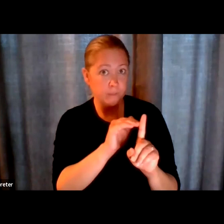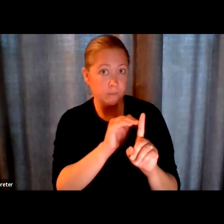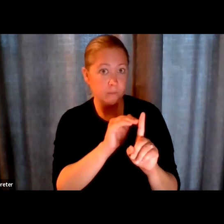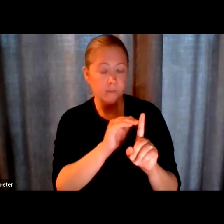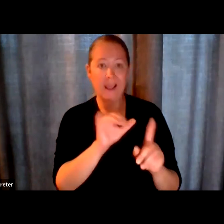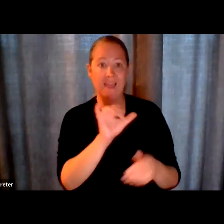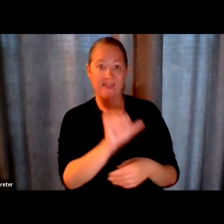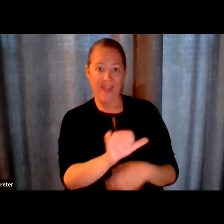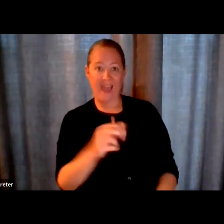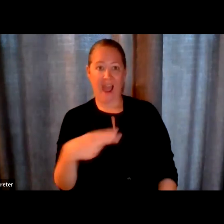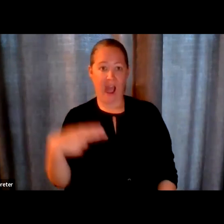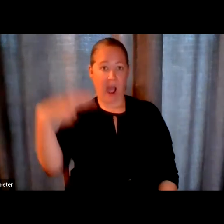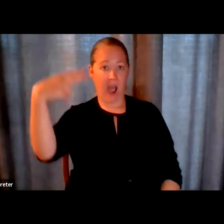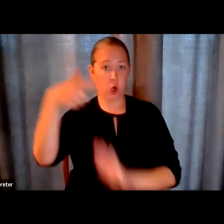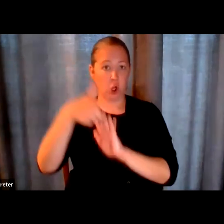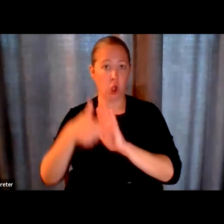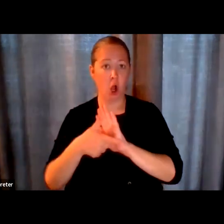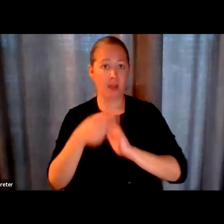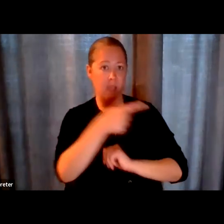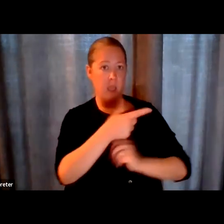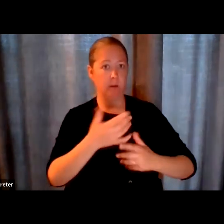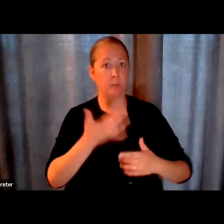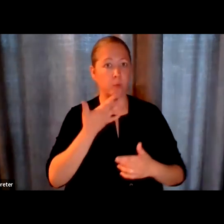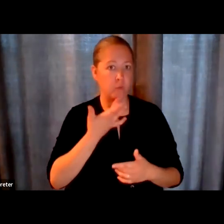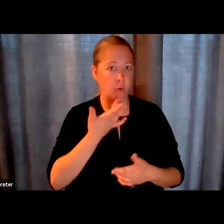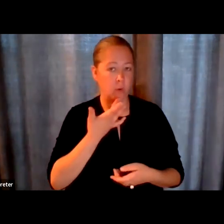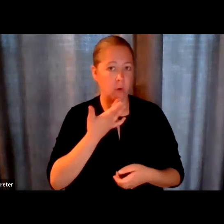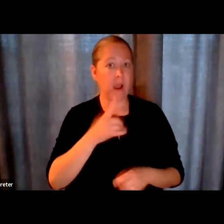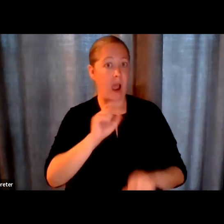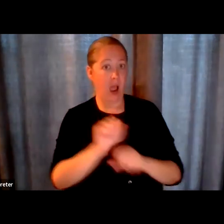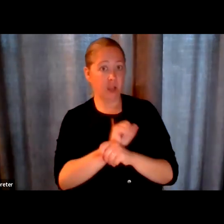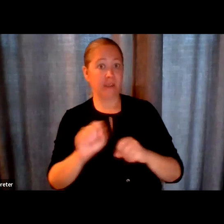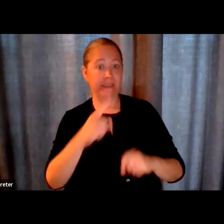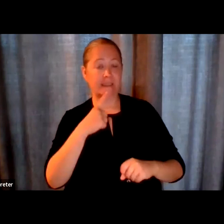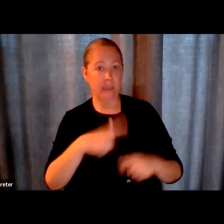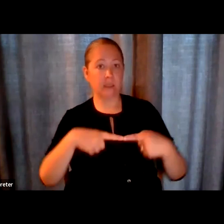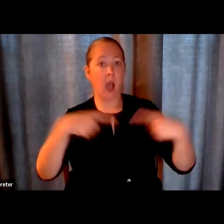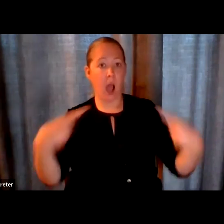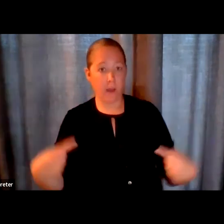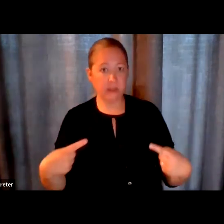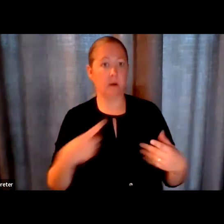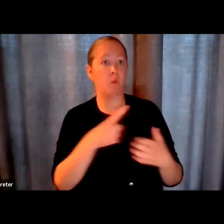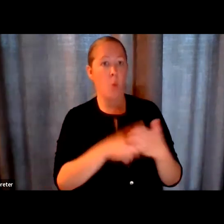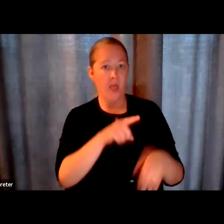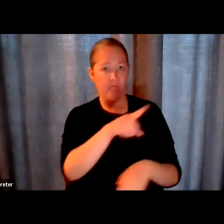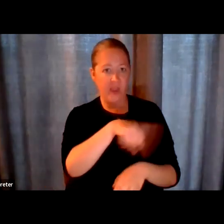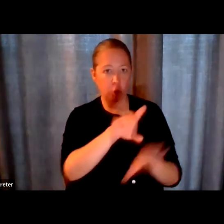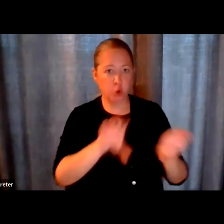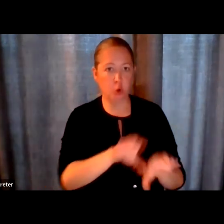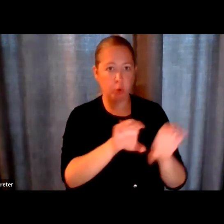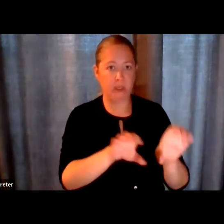higher law they like to ascribe to actually says the opposite of what they're doing. The entirety